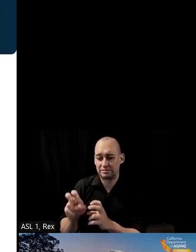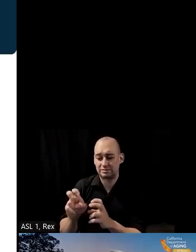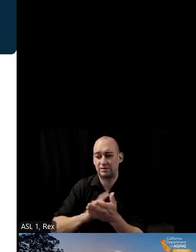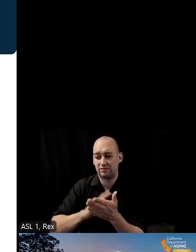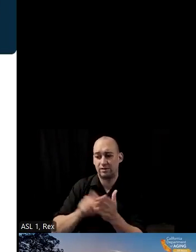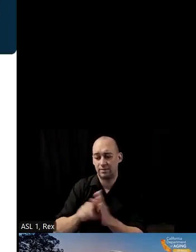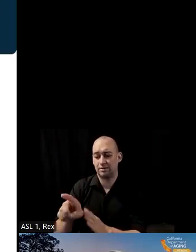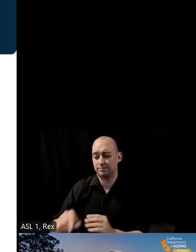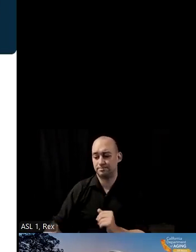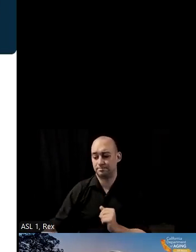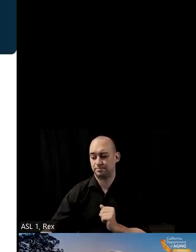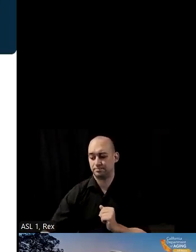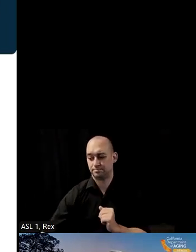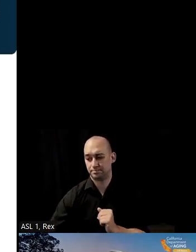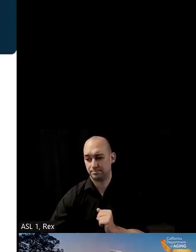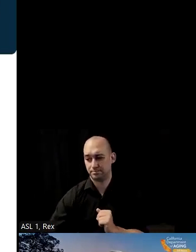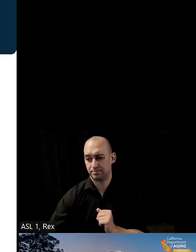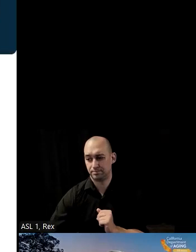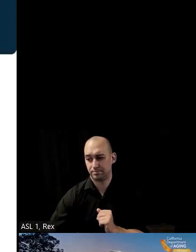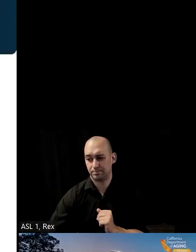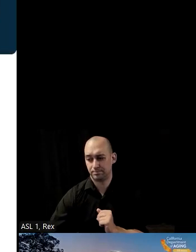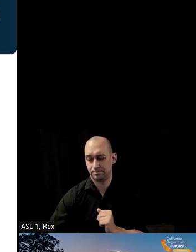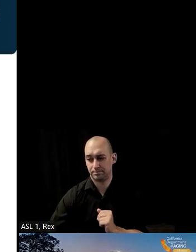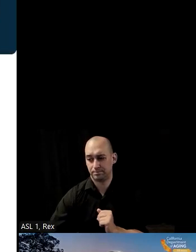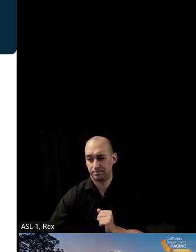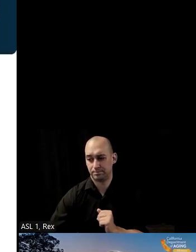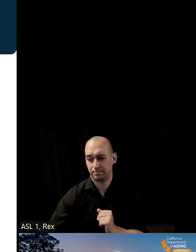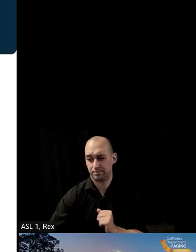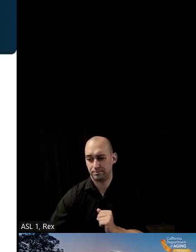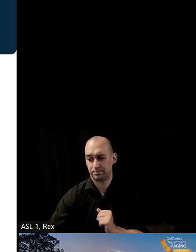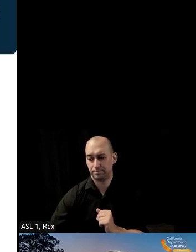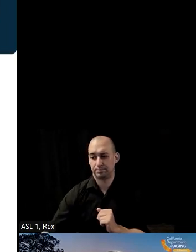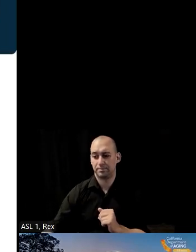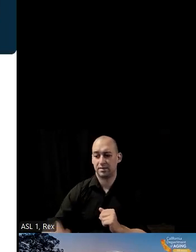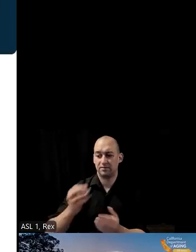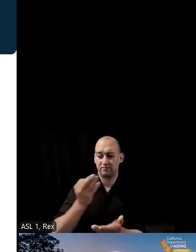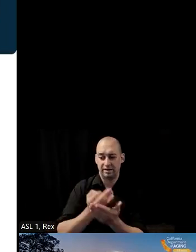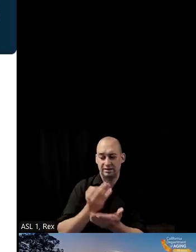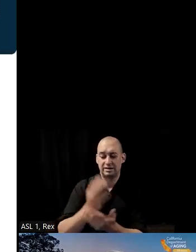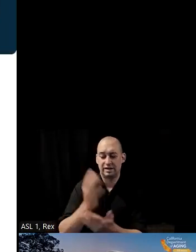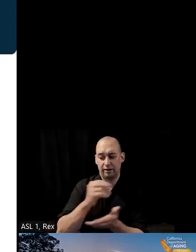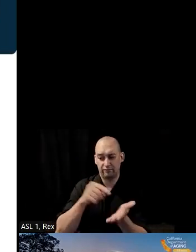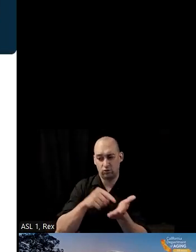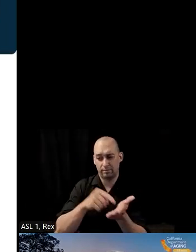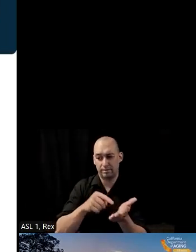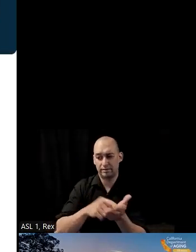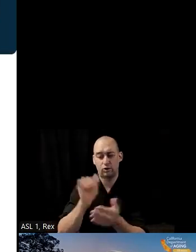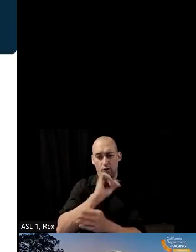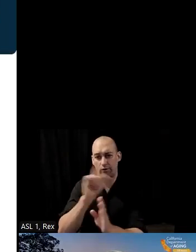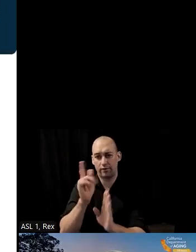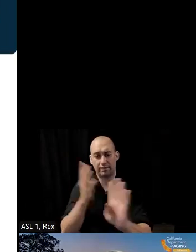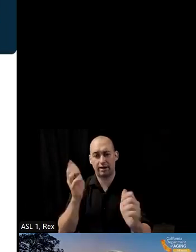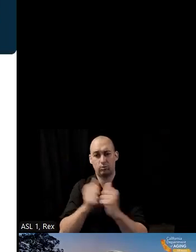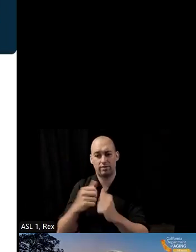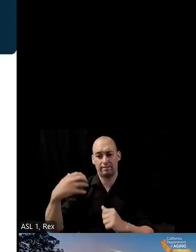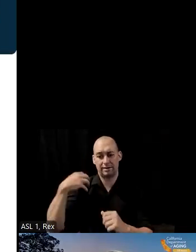options for improving long-term services and supports financing and affordability, all in line with the Master Plan for